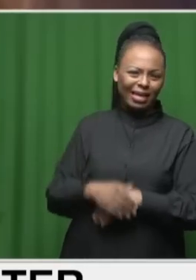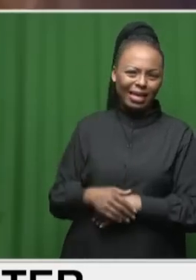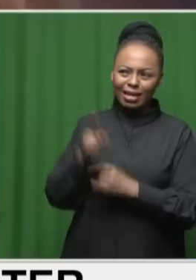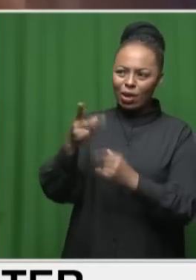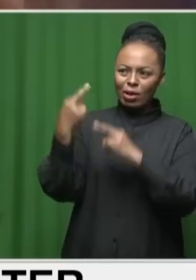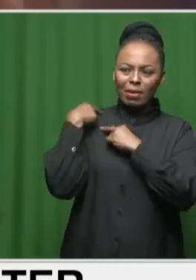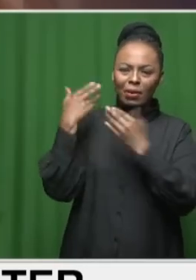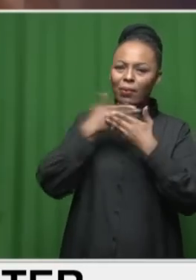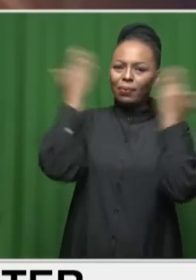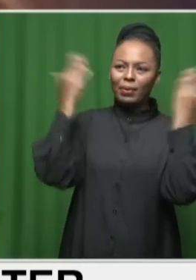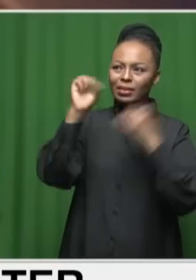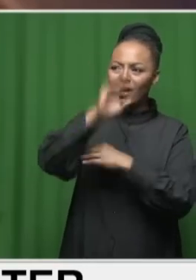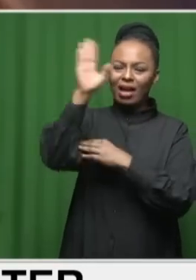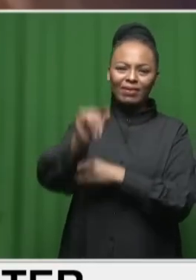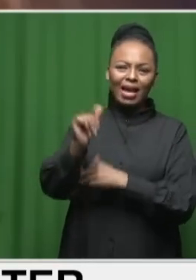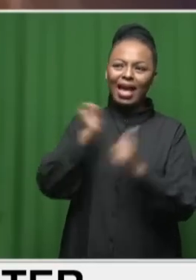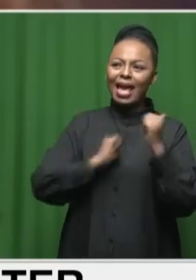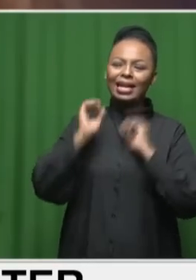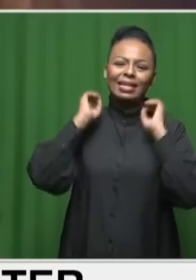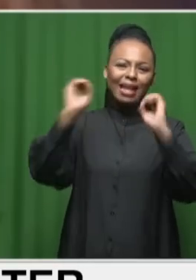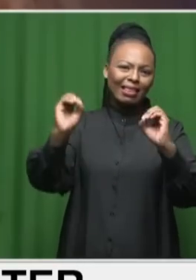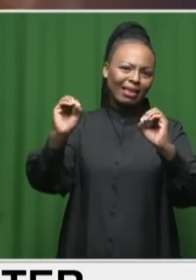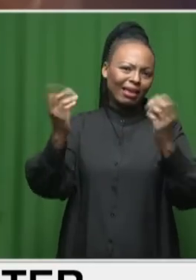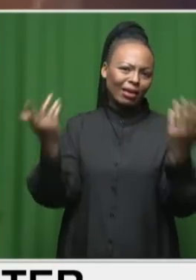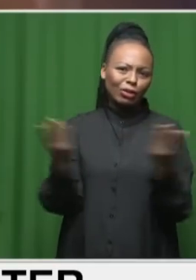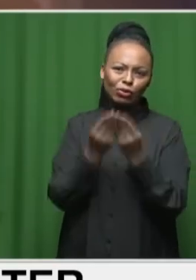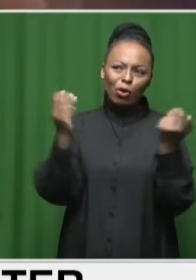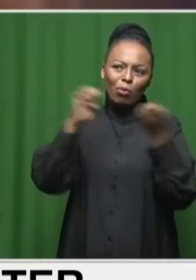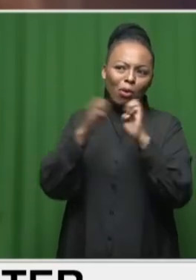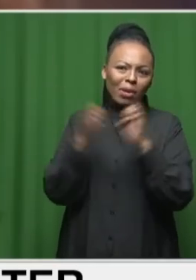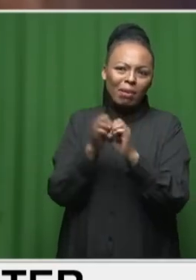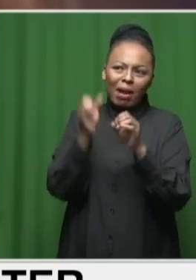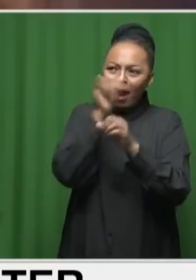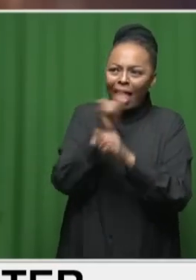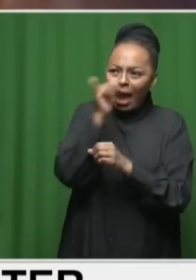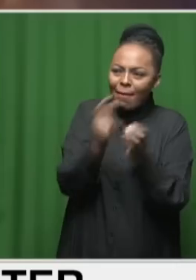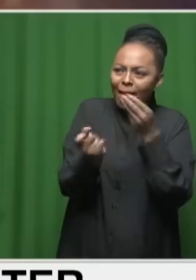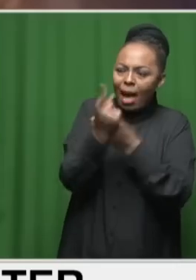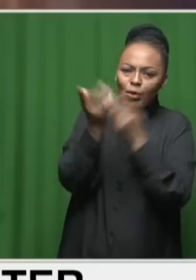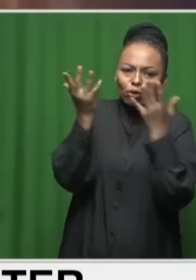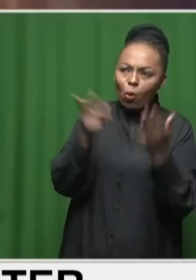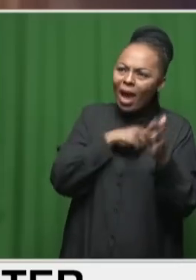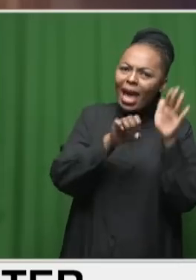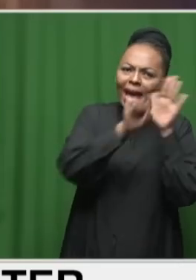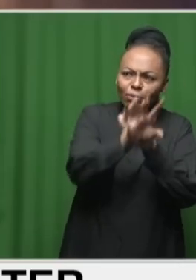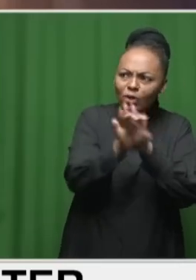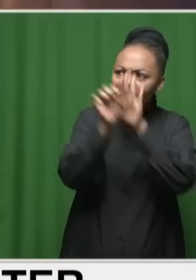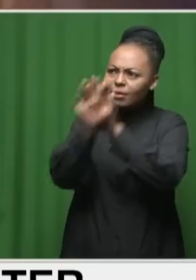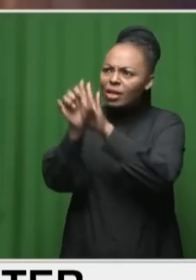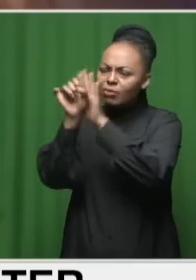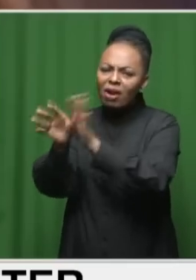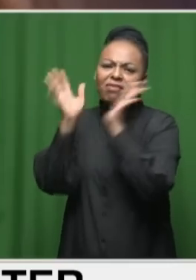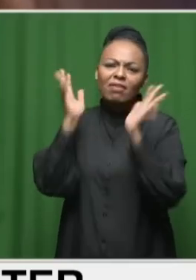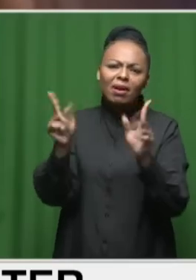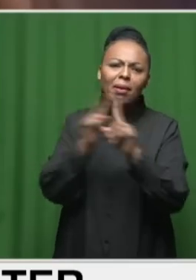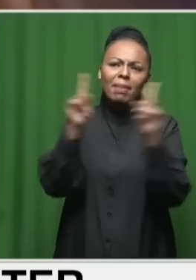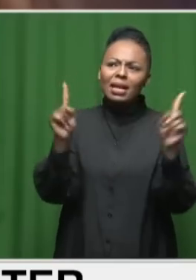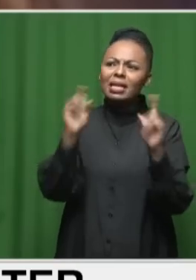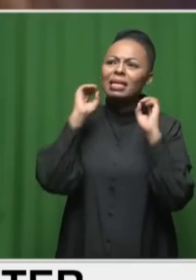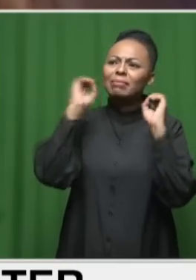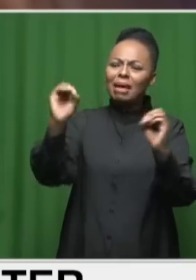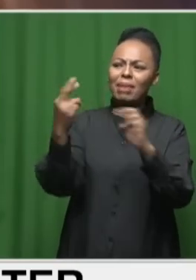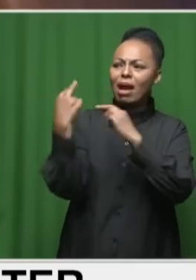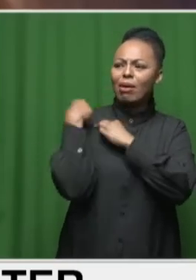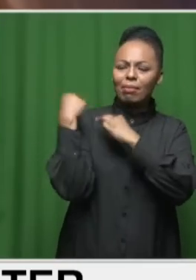see South Africa acting on this, on these crimes, honestly, that I've exposed. There's just been zero accountability